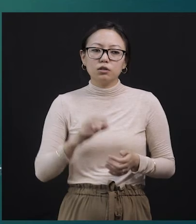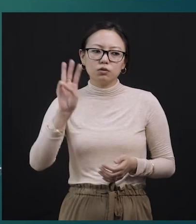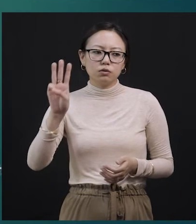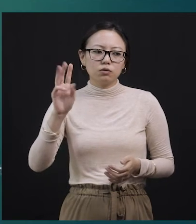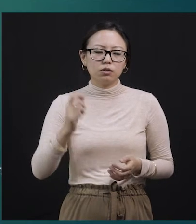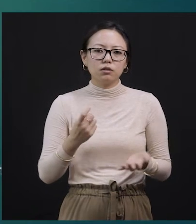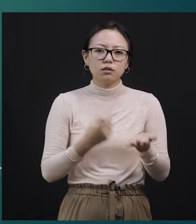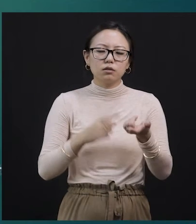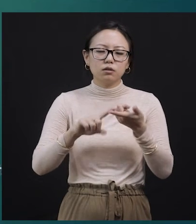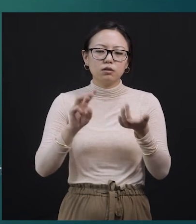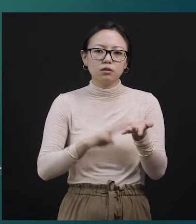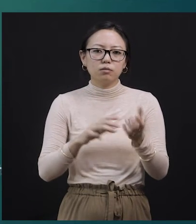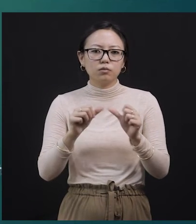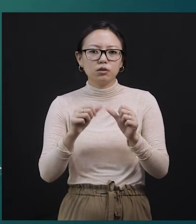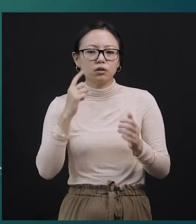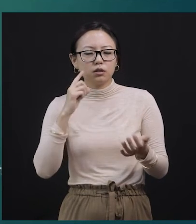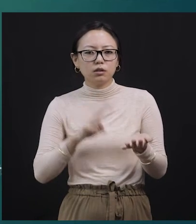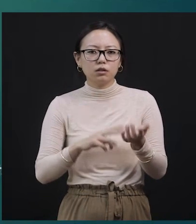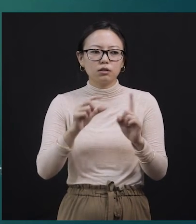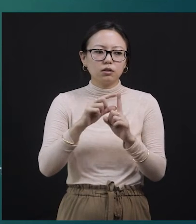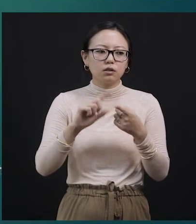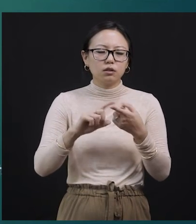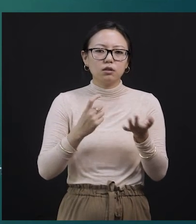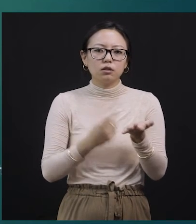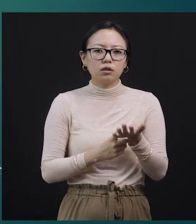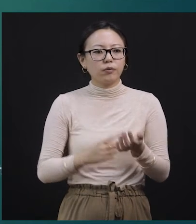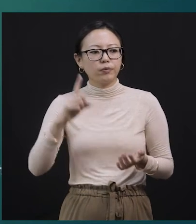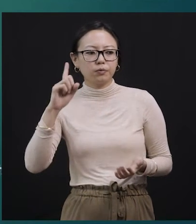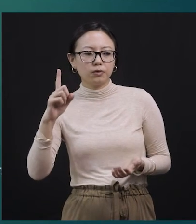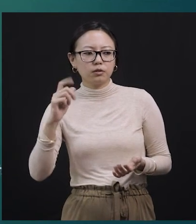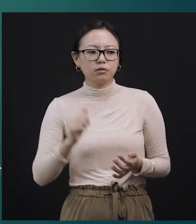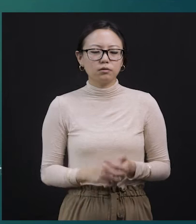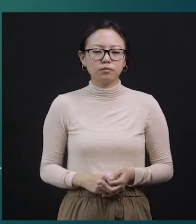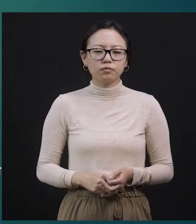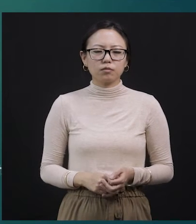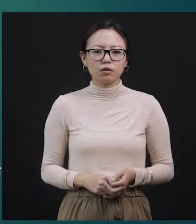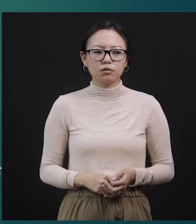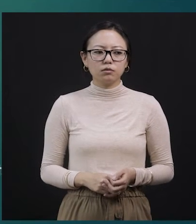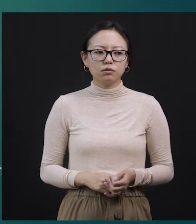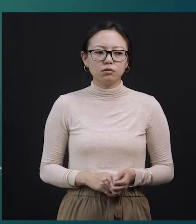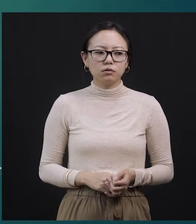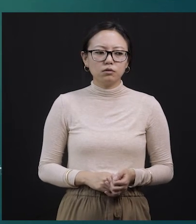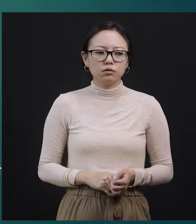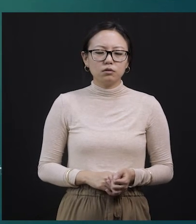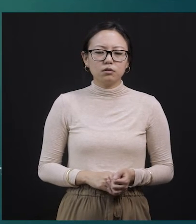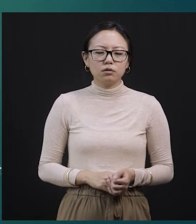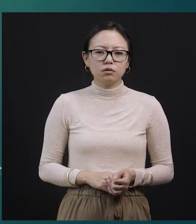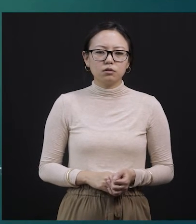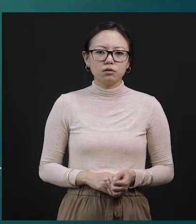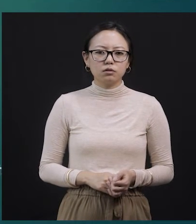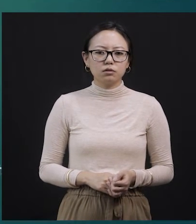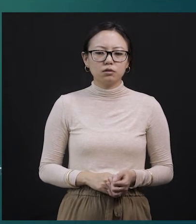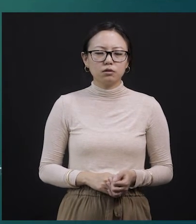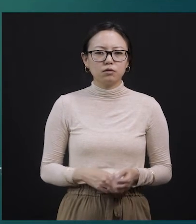it. How many students got how much number of sweets? Alright, so where you have to do here in the